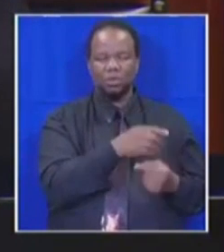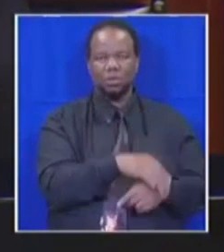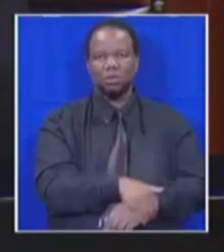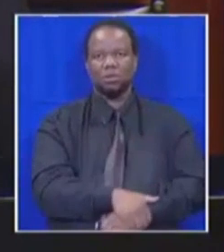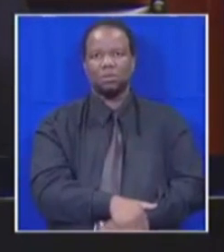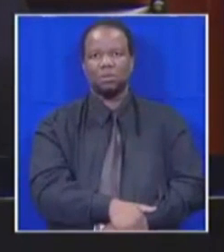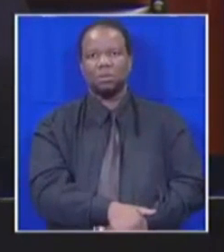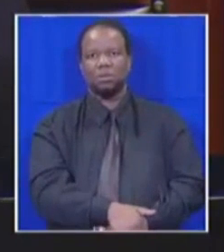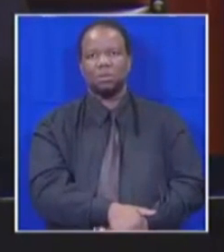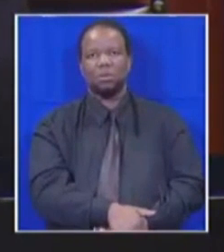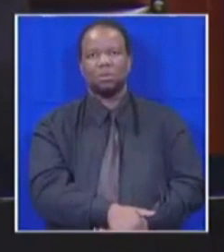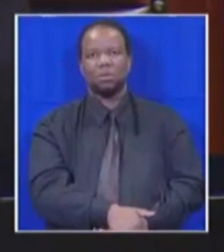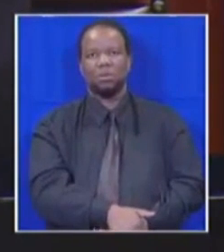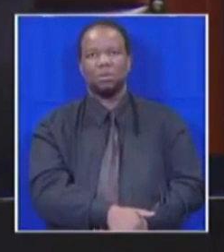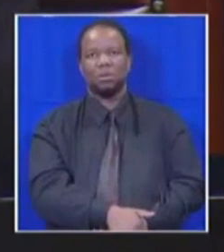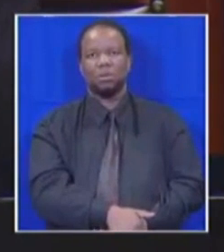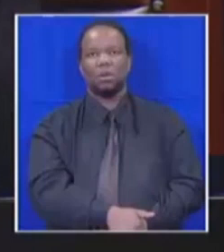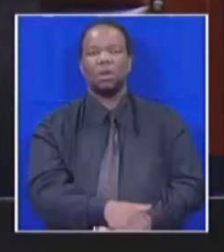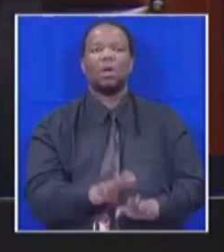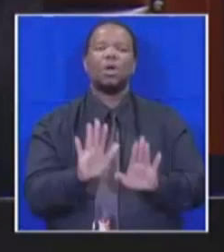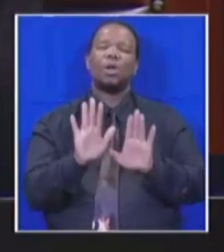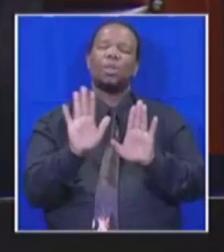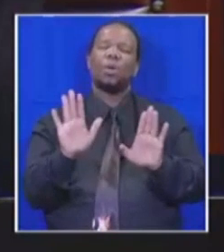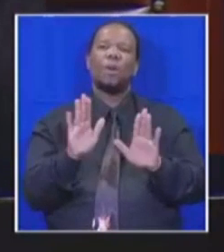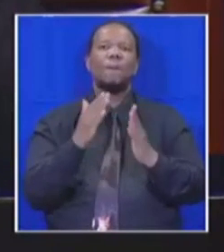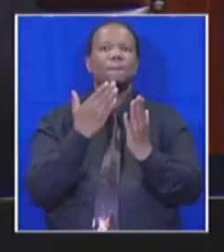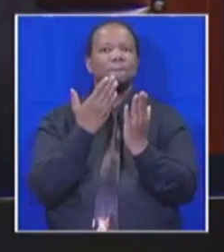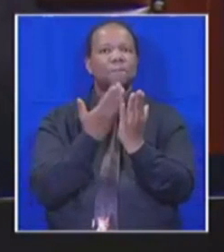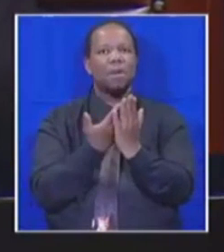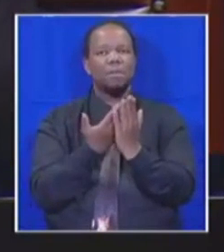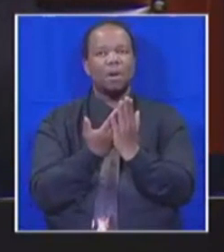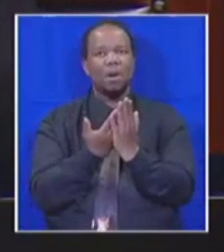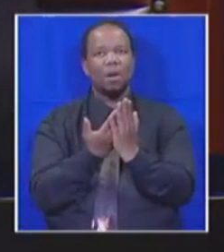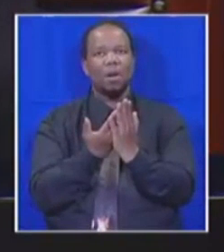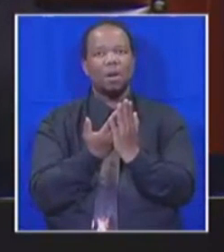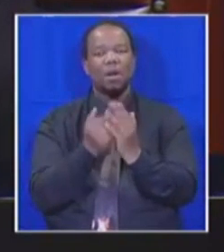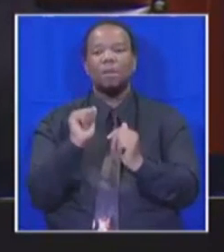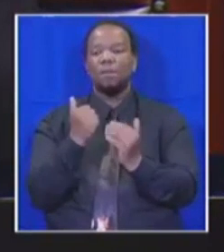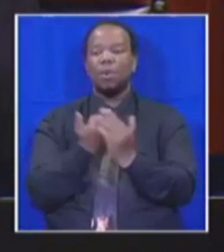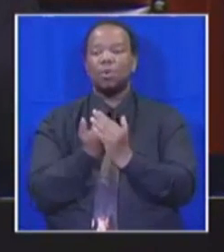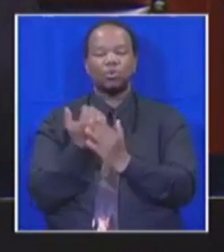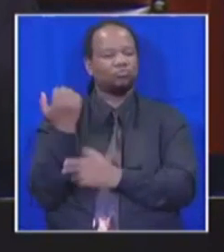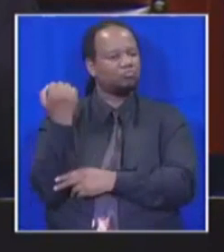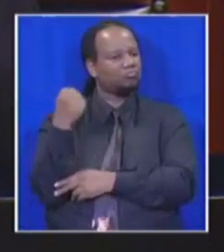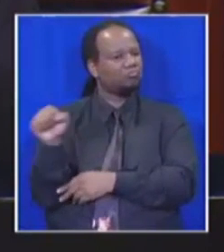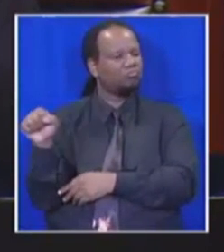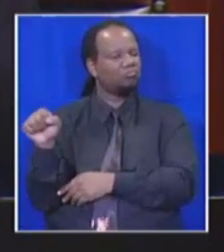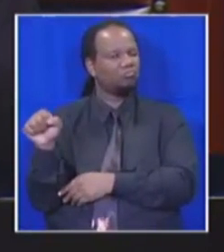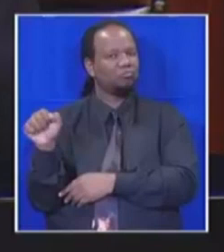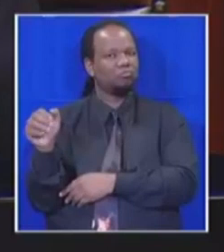Can we respond to? Honorable members, the motion has been objected to.